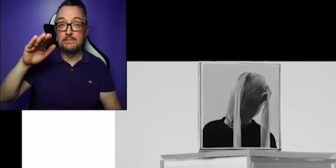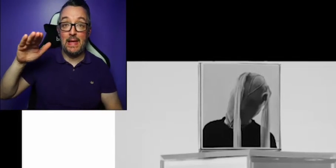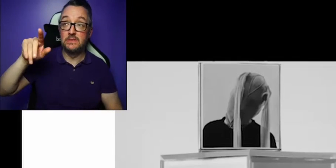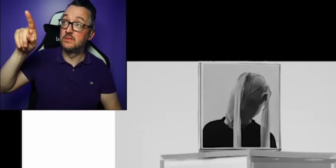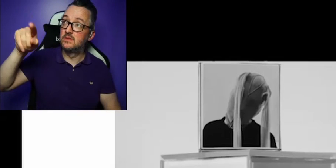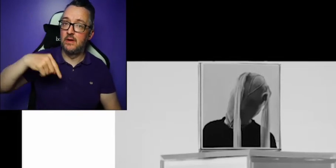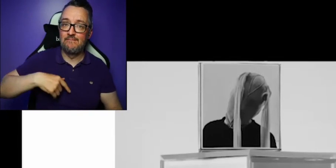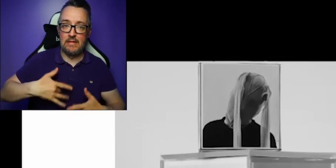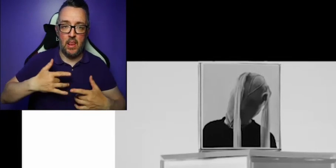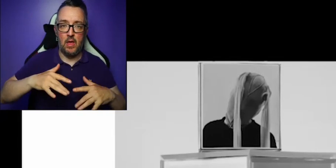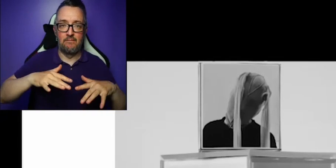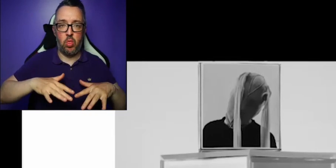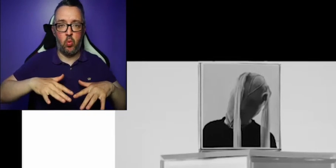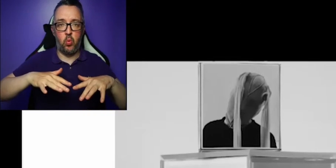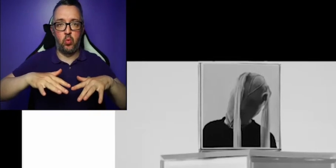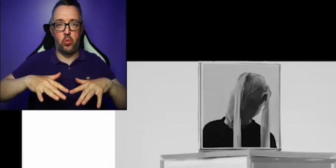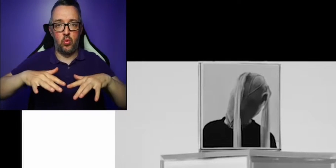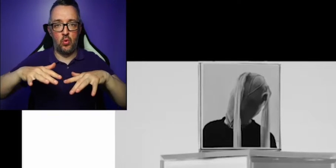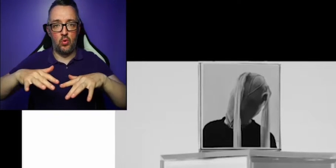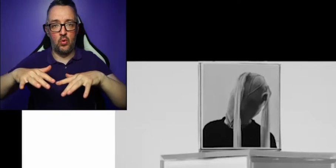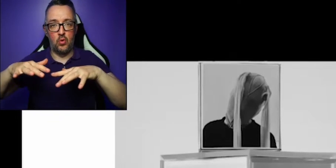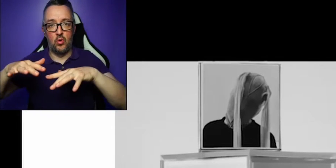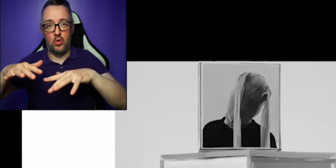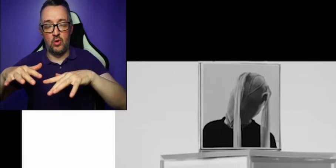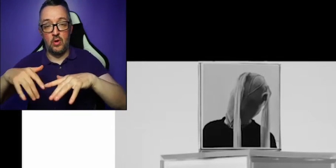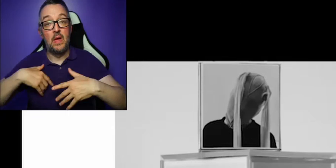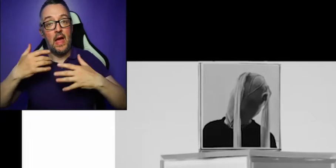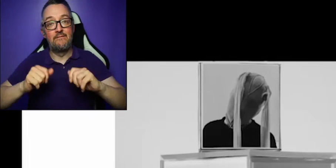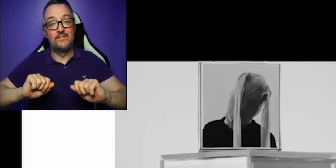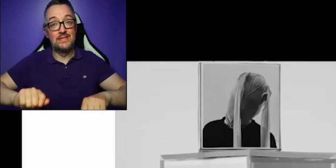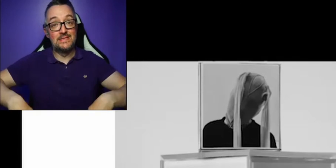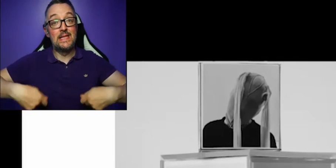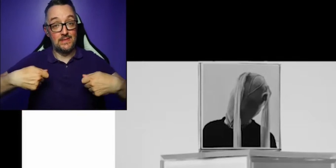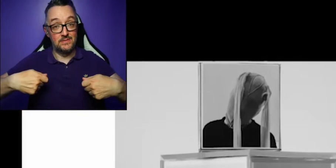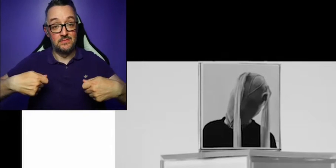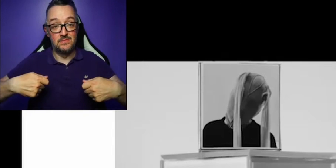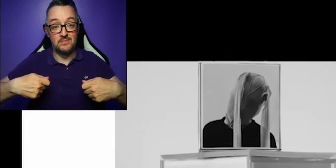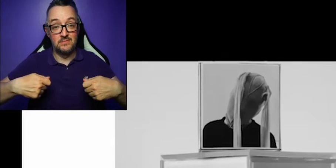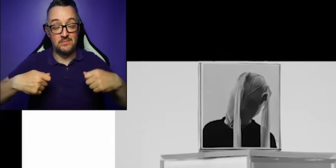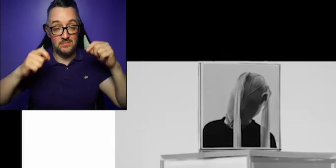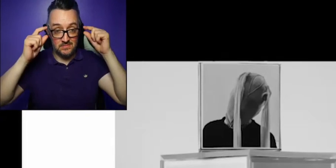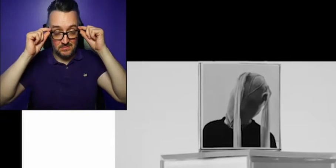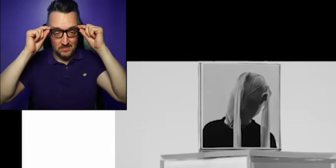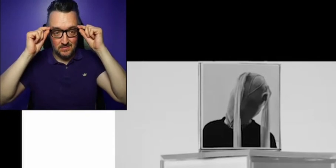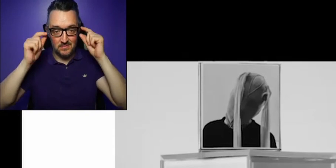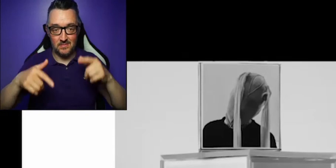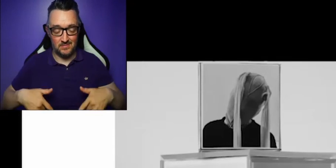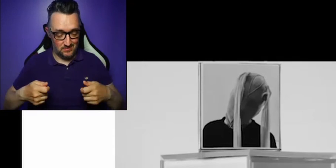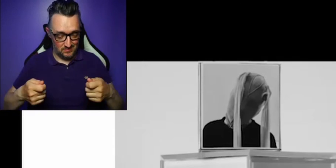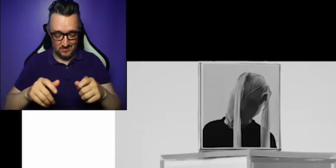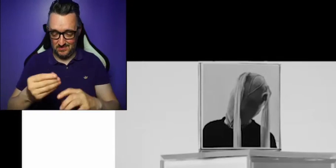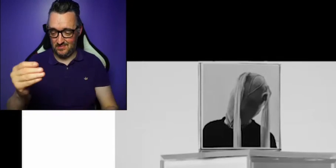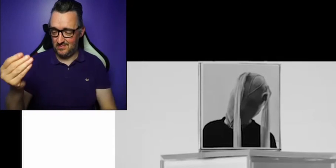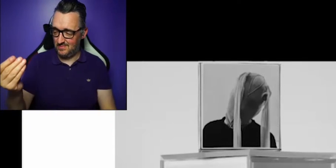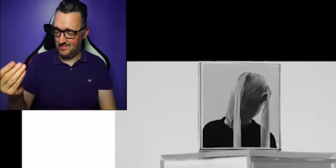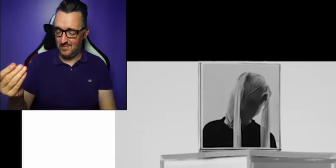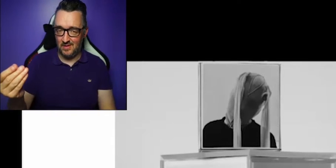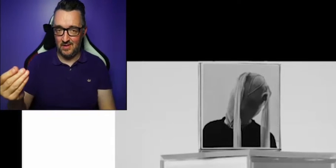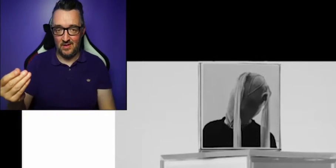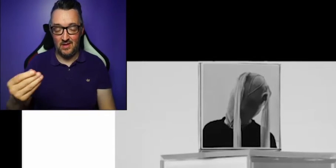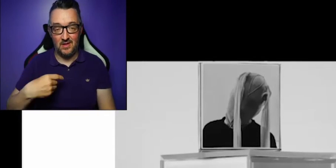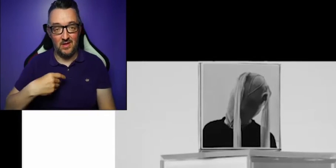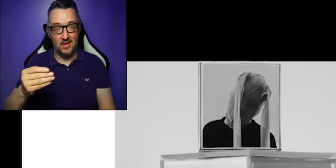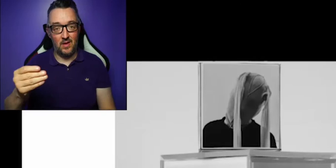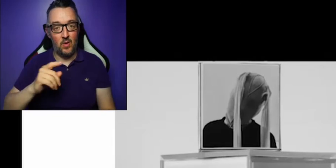space. And I had this pair of tights and it was very intuitive, but